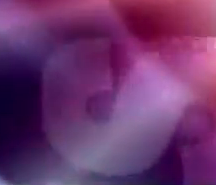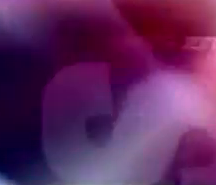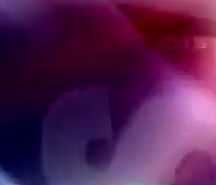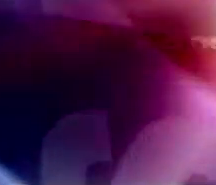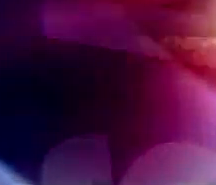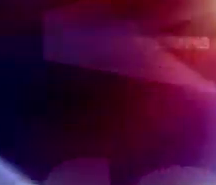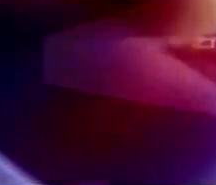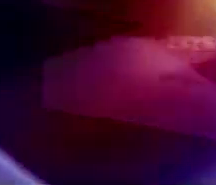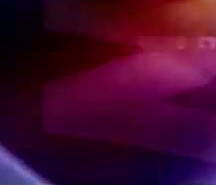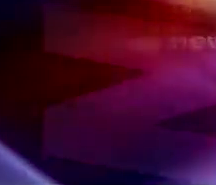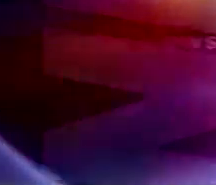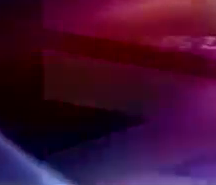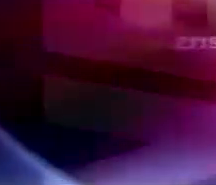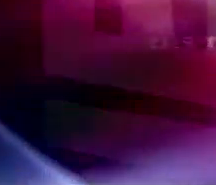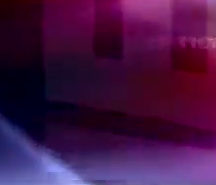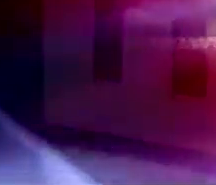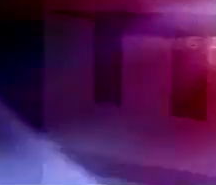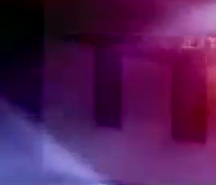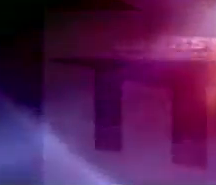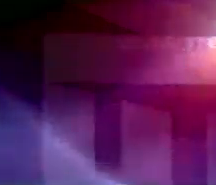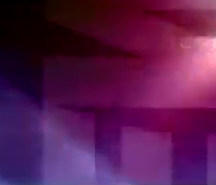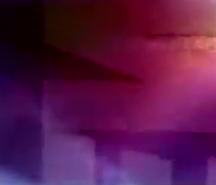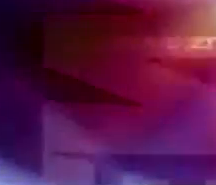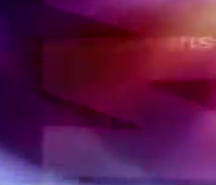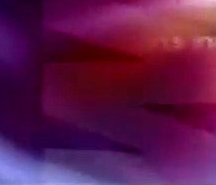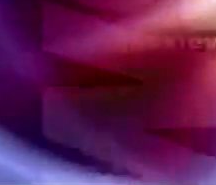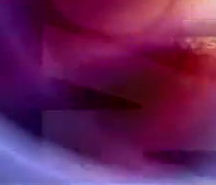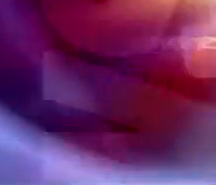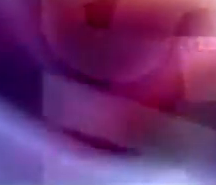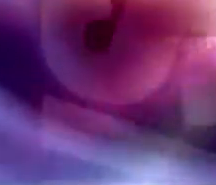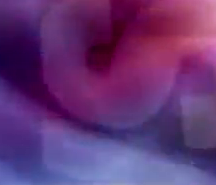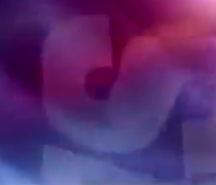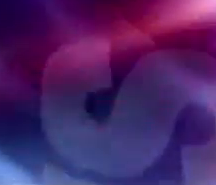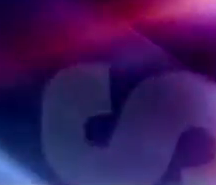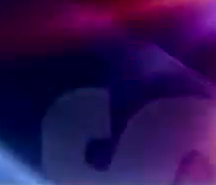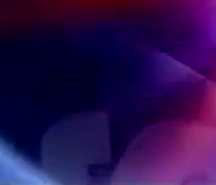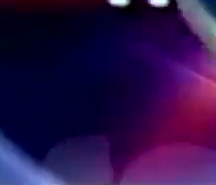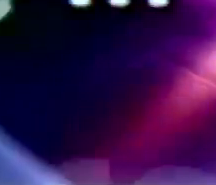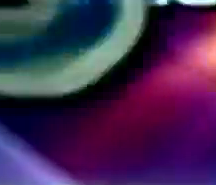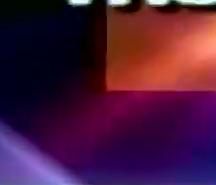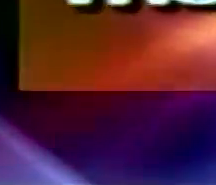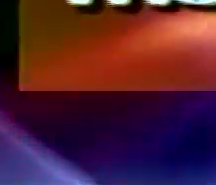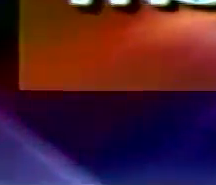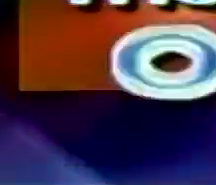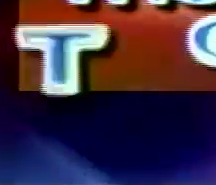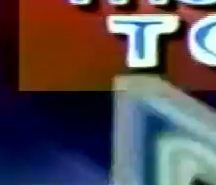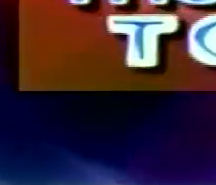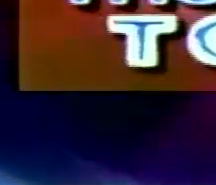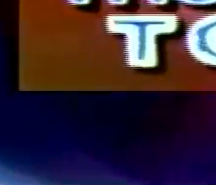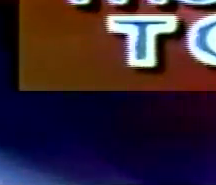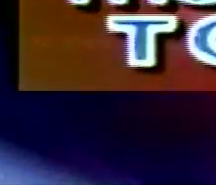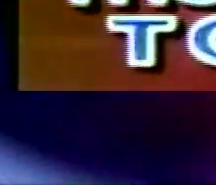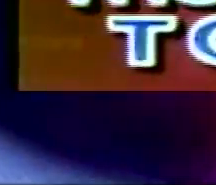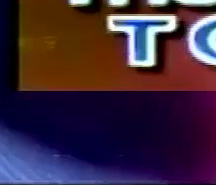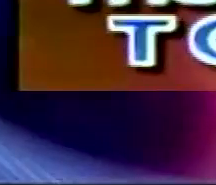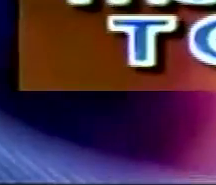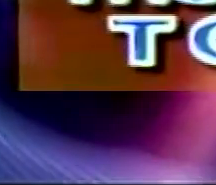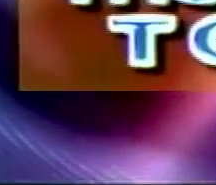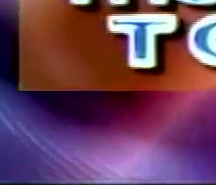Covering the islands of the Bahamas, ZNS Network presents The Bahamas Tonight.